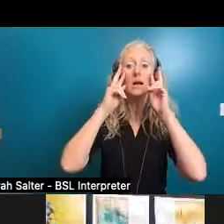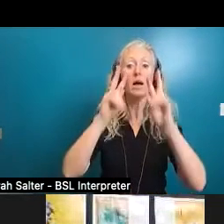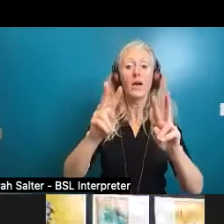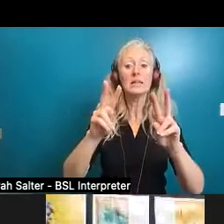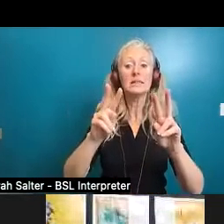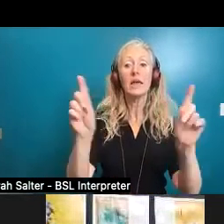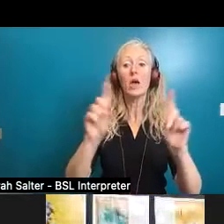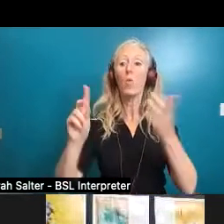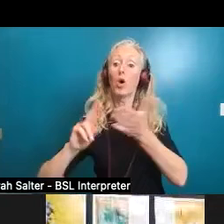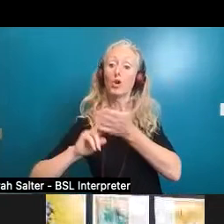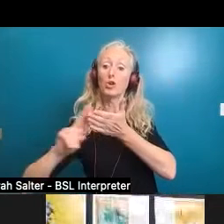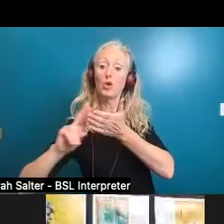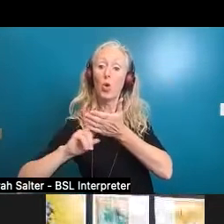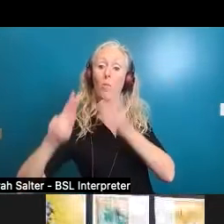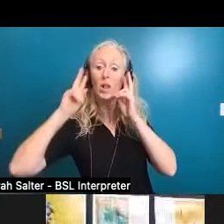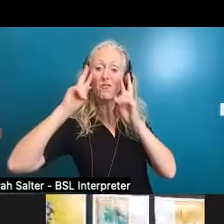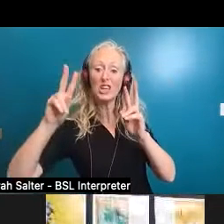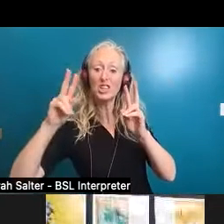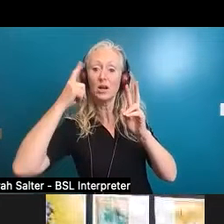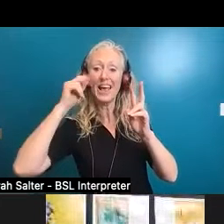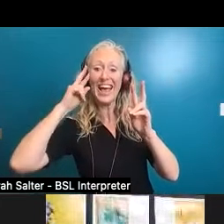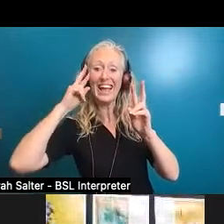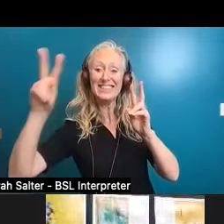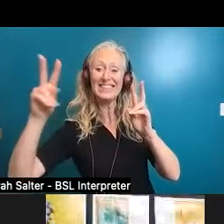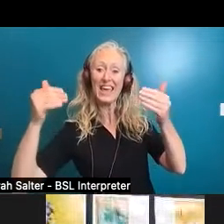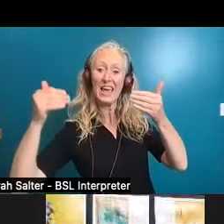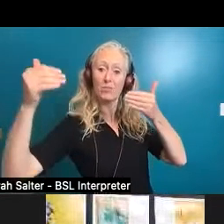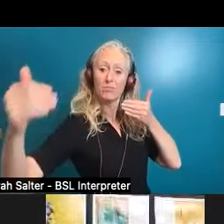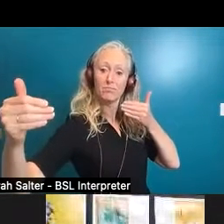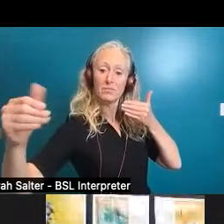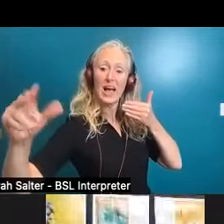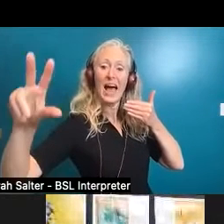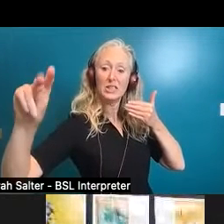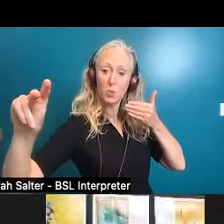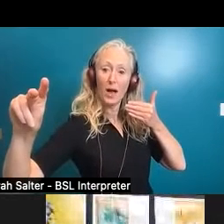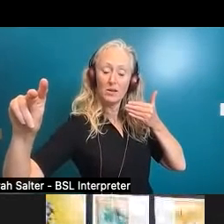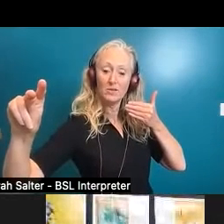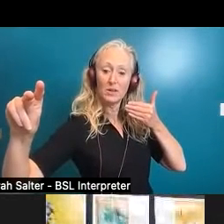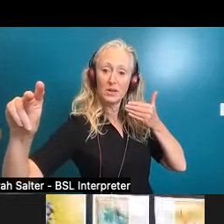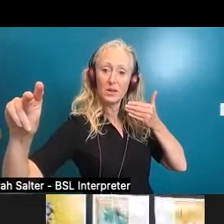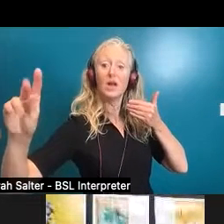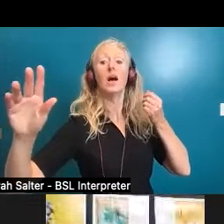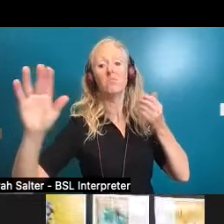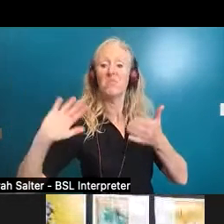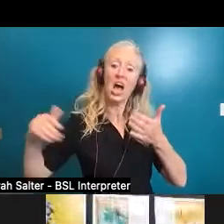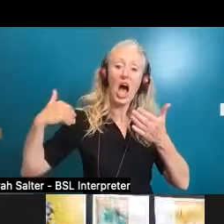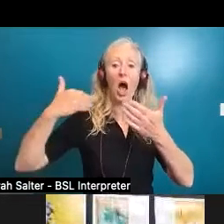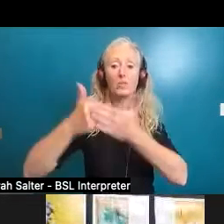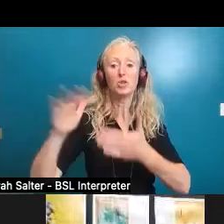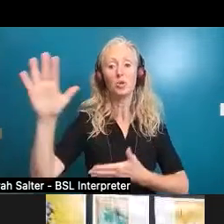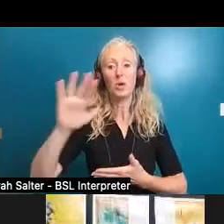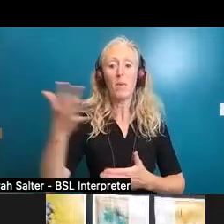612 until the age of 50. So half of Usher 1 patients will still be able to